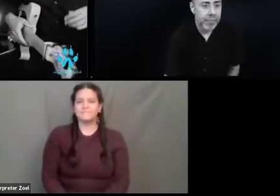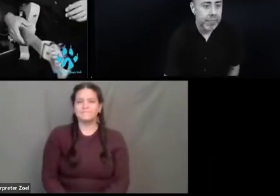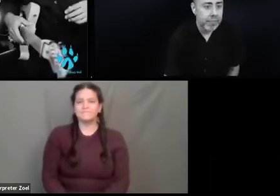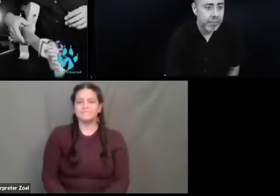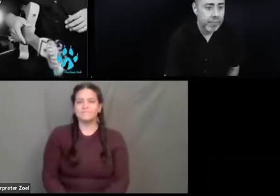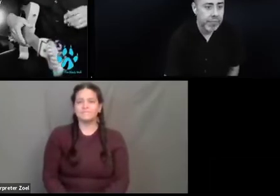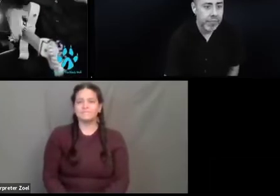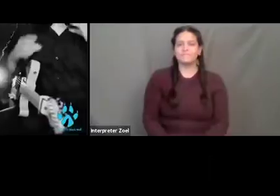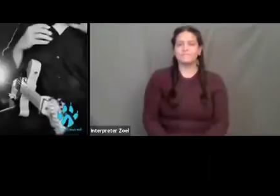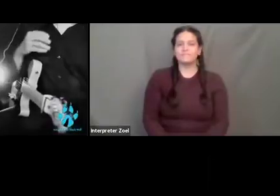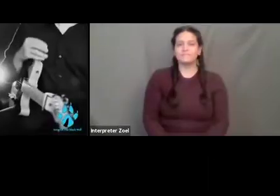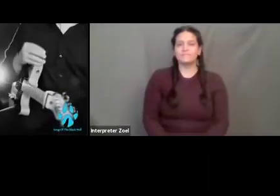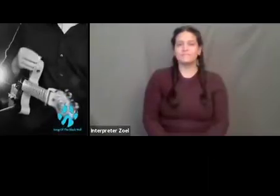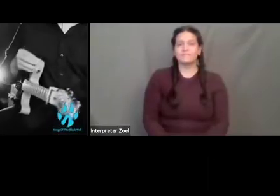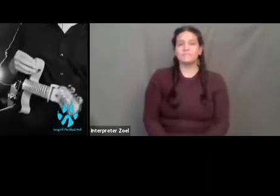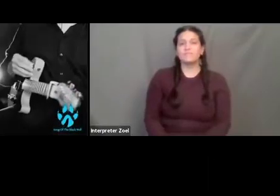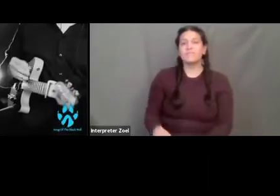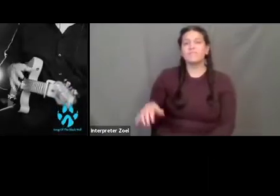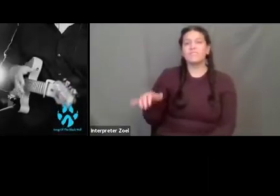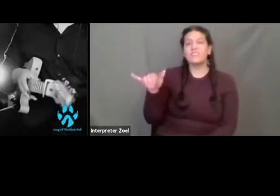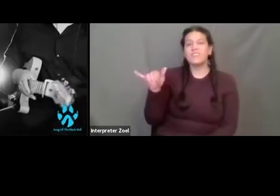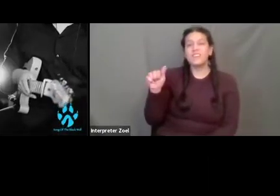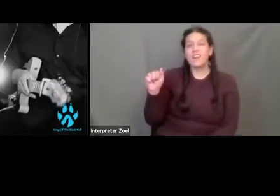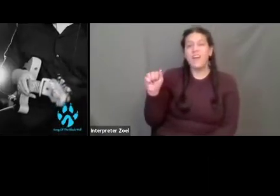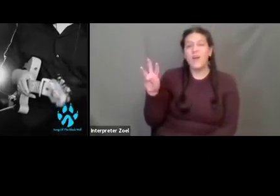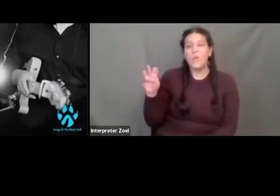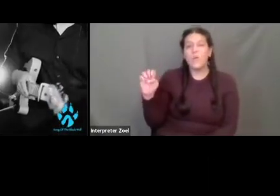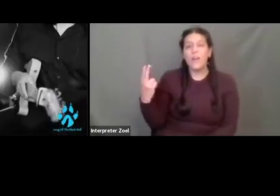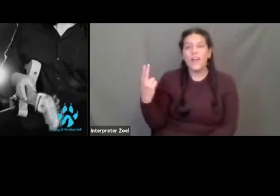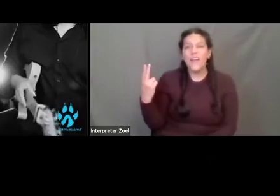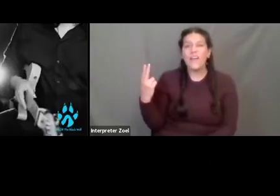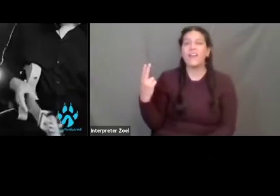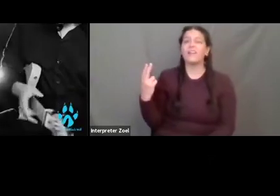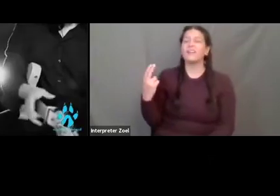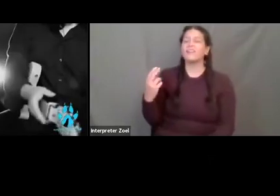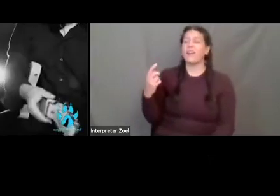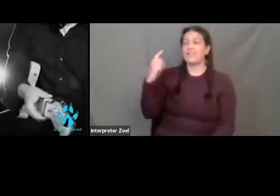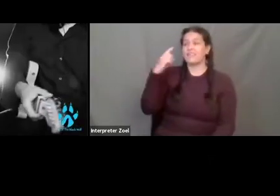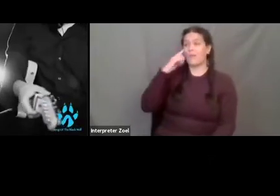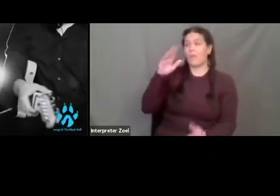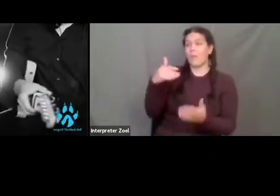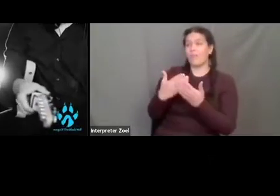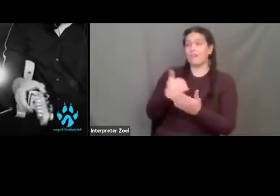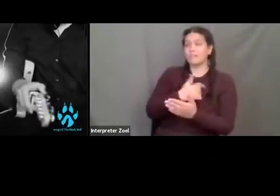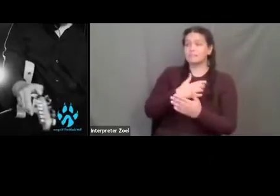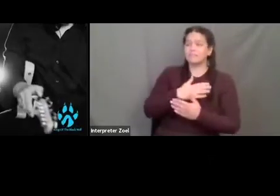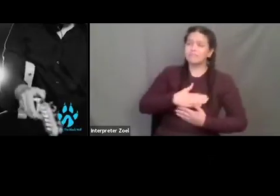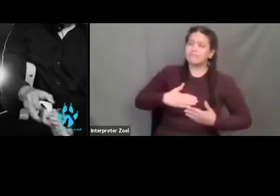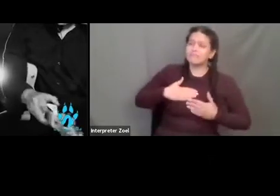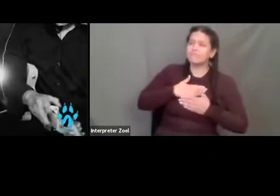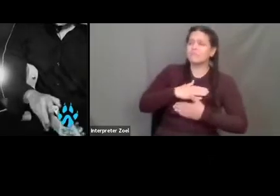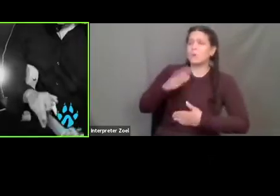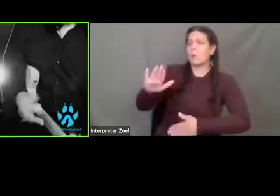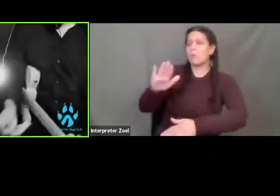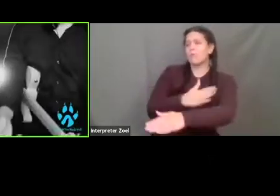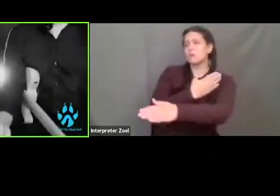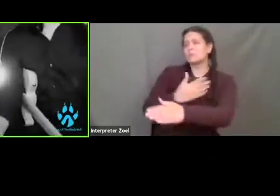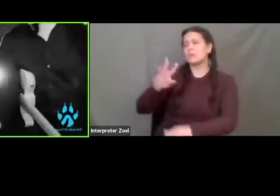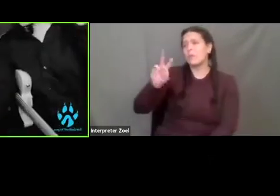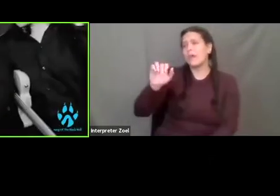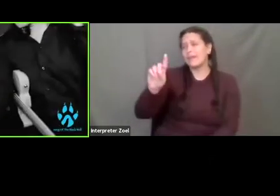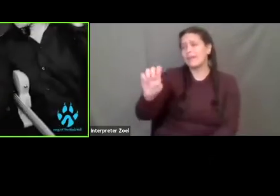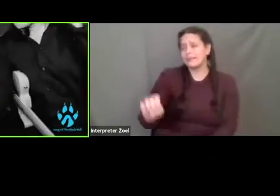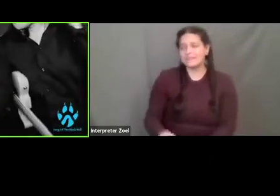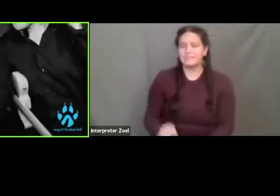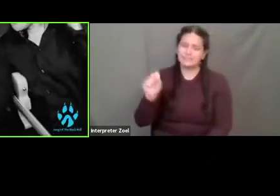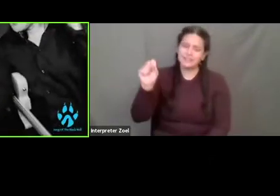Yeah, I think we are all hopefully loving you and your music, Wade. Thank you. Hey, thank you so